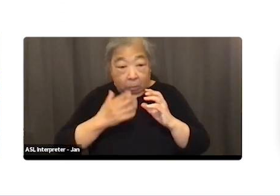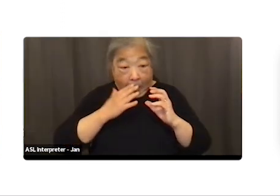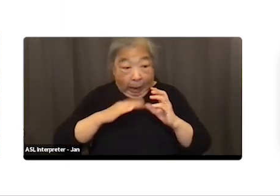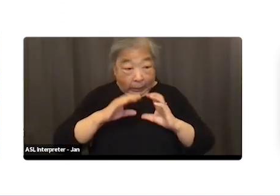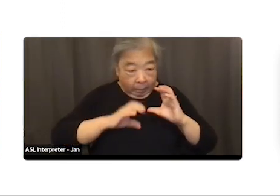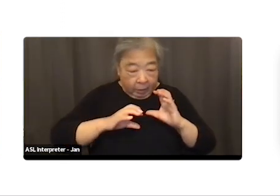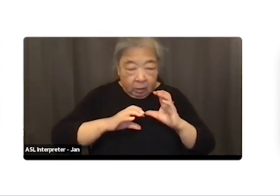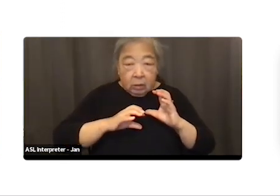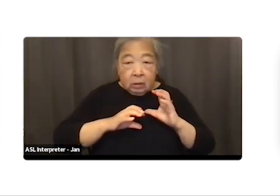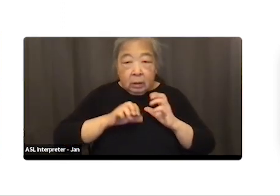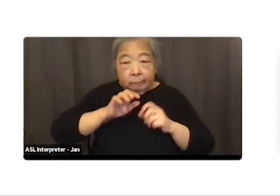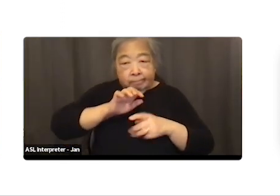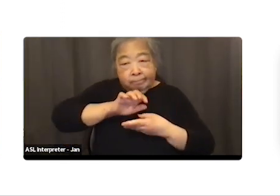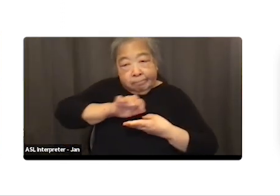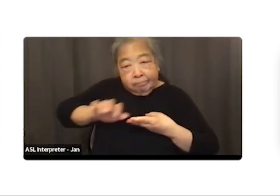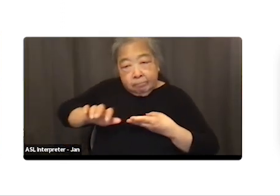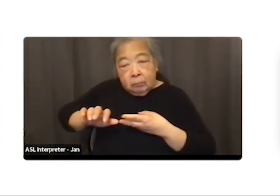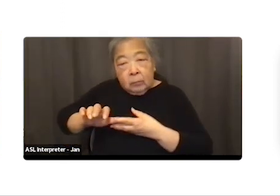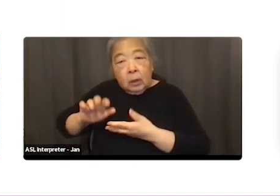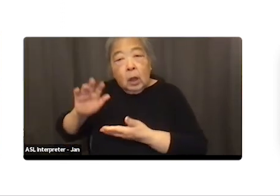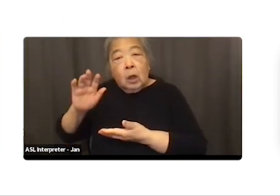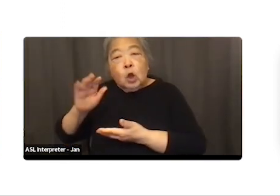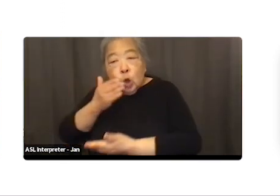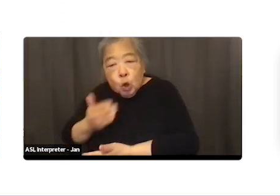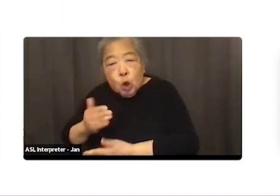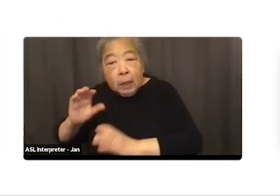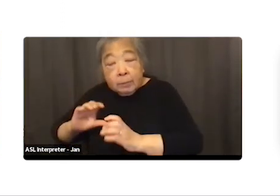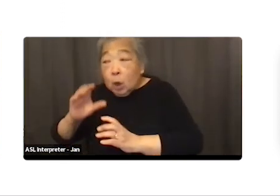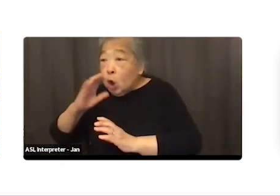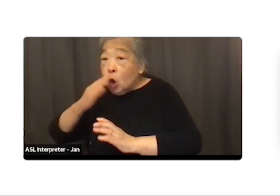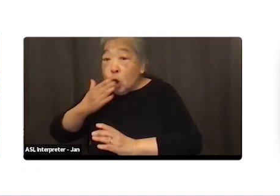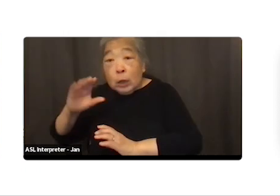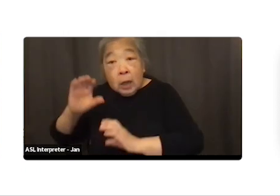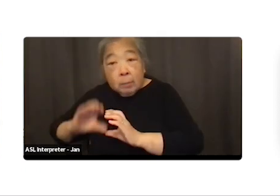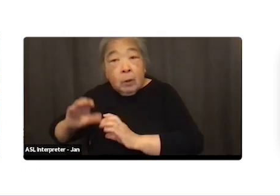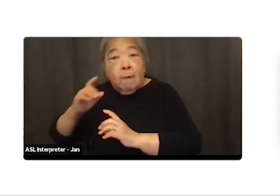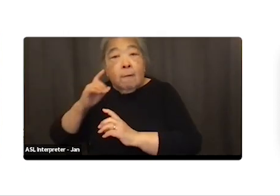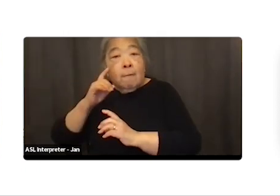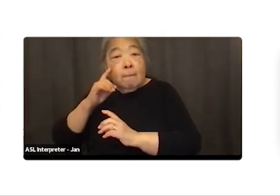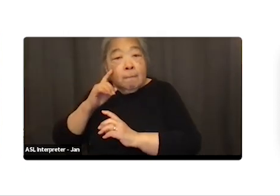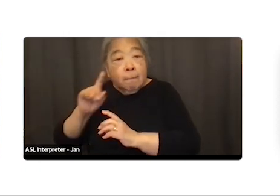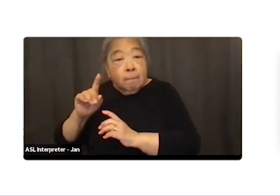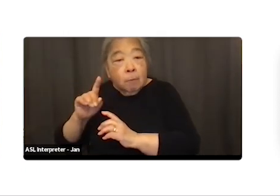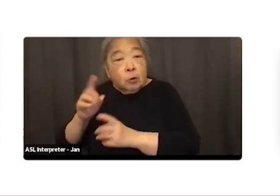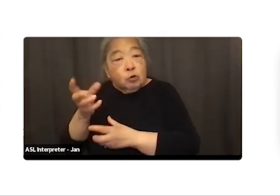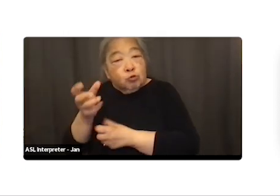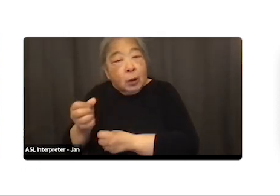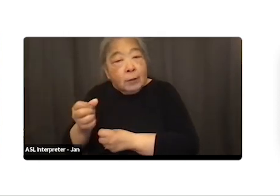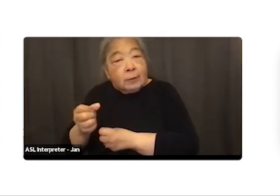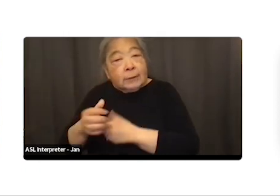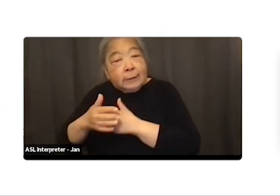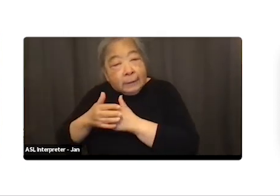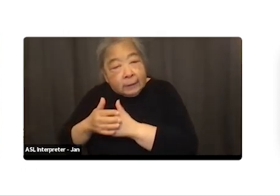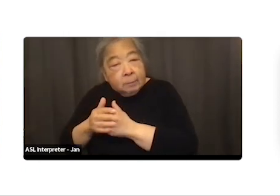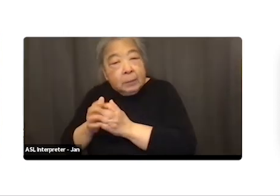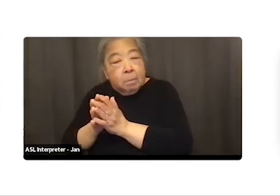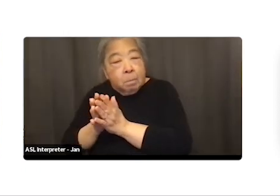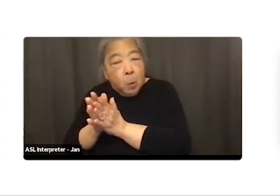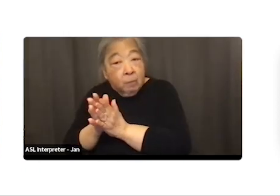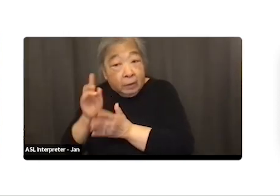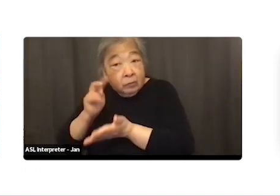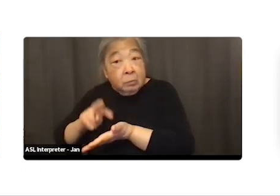encourage trust, intimacy, motivation, and meaning. In